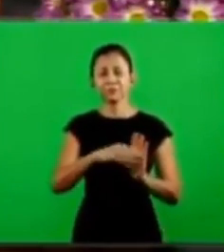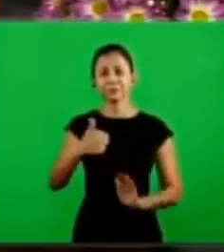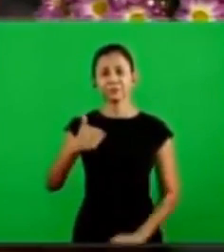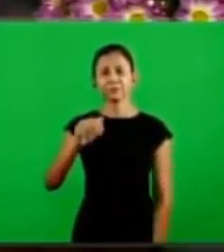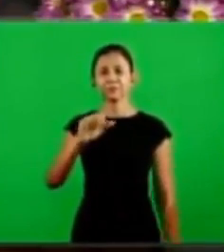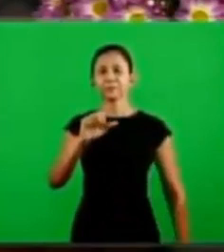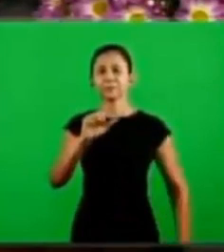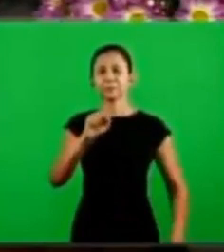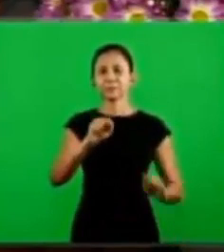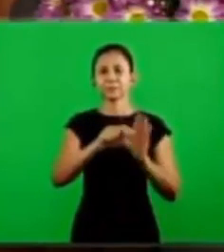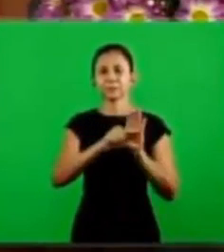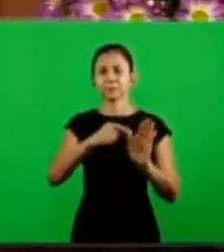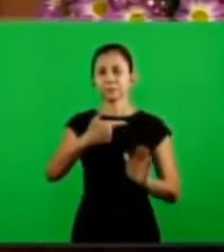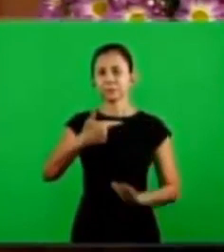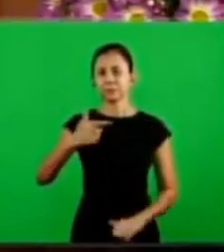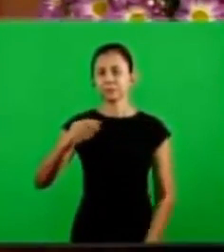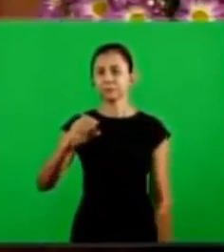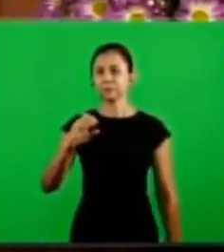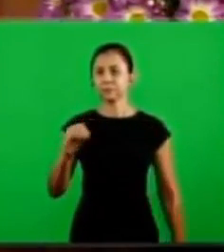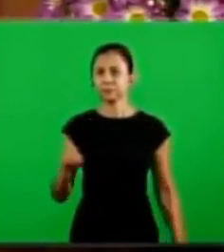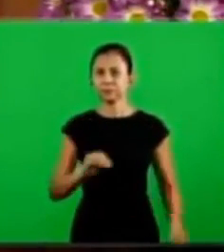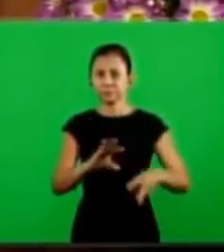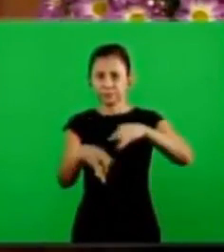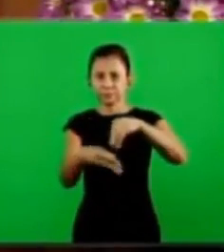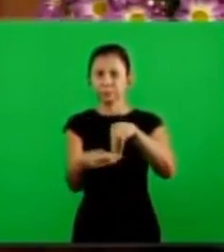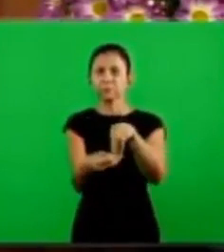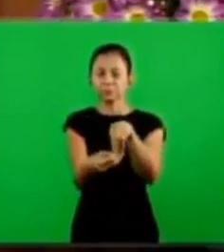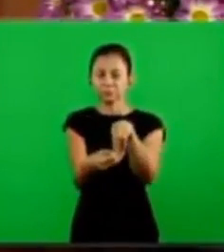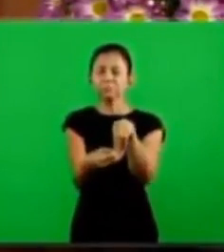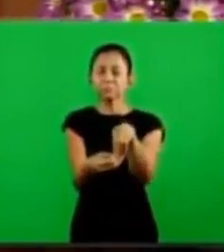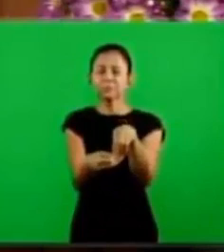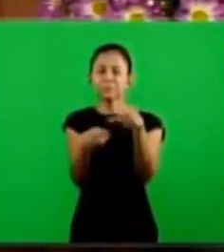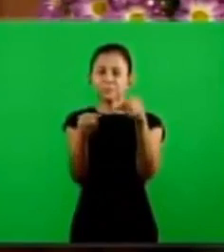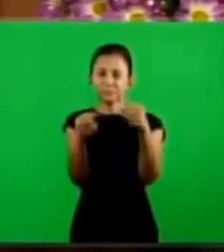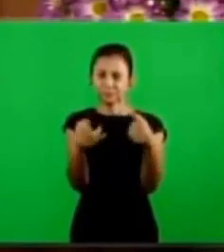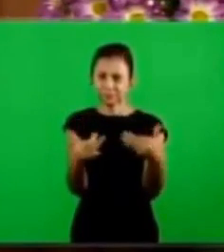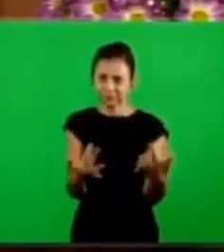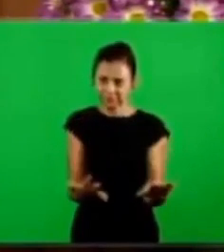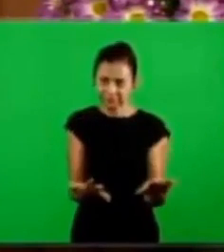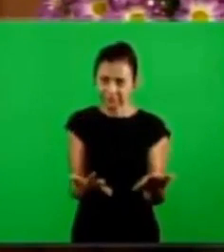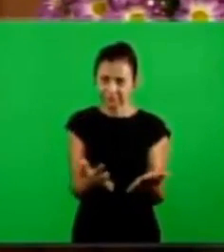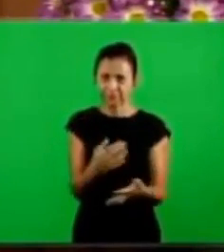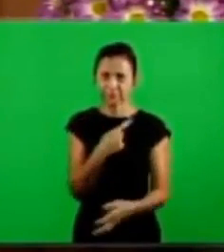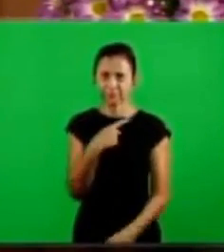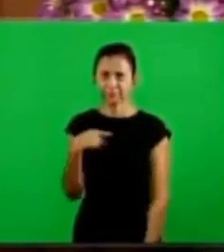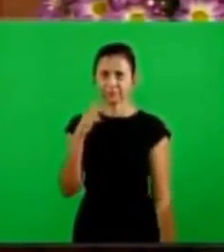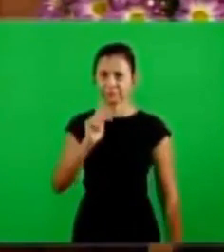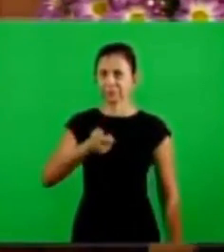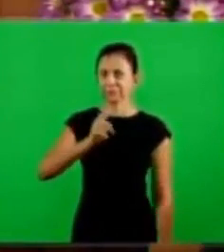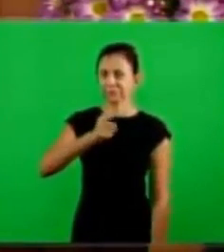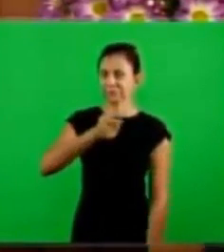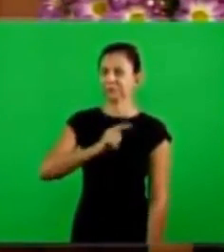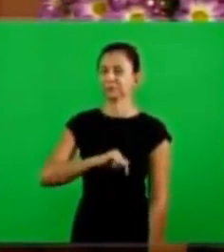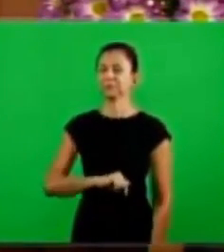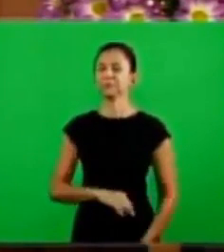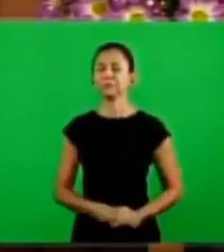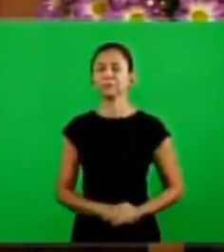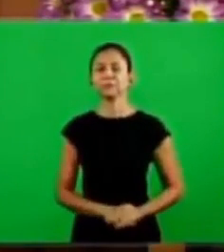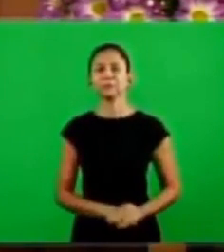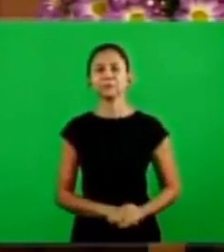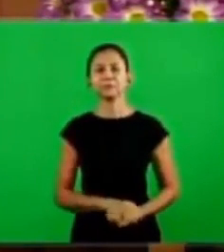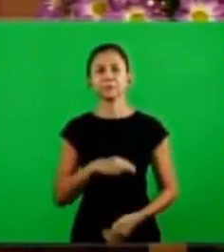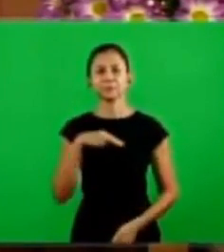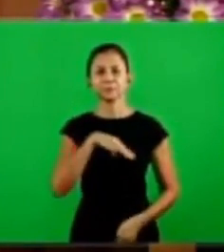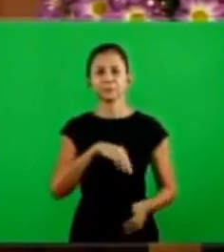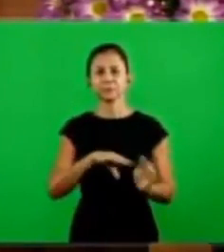Let's read Matthew 18:20 to conclude the explanation that was given from Pastor